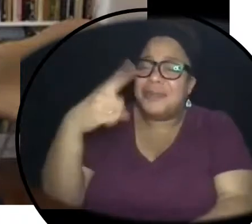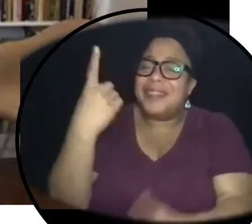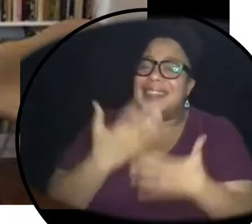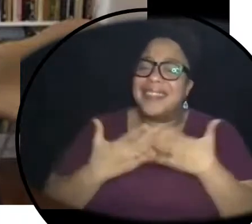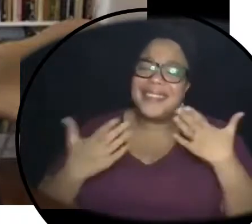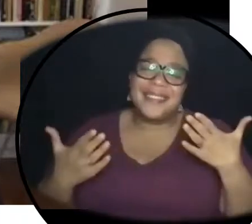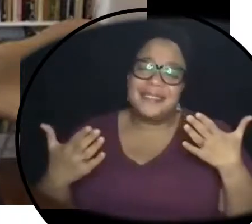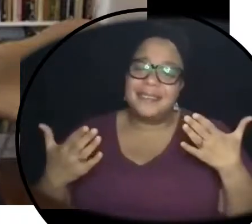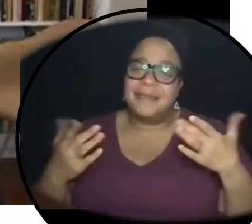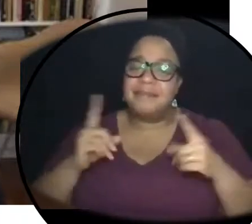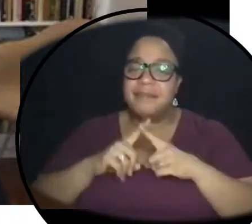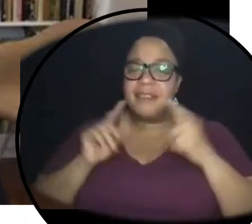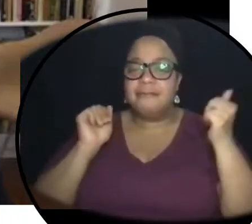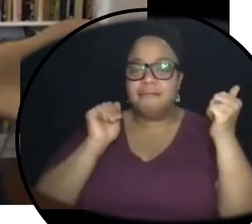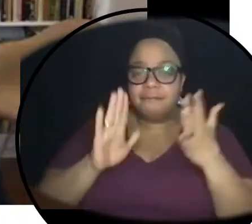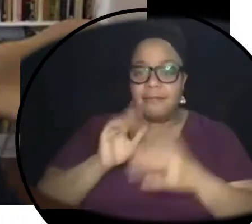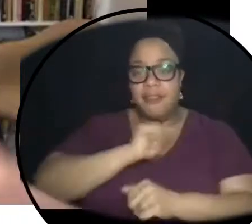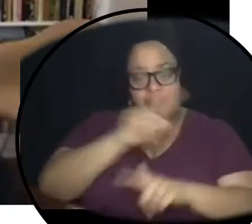needs abolition.